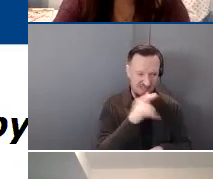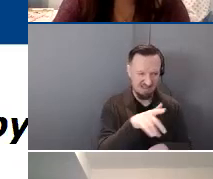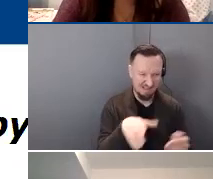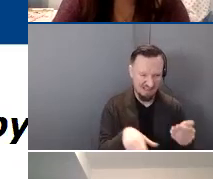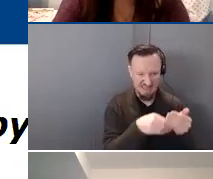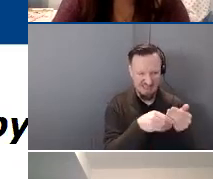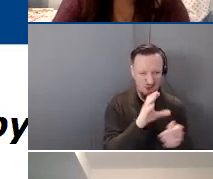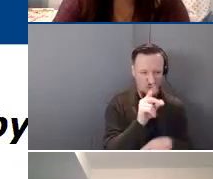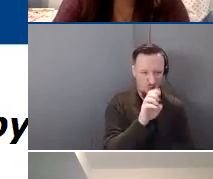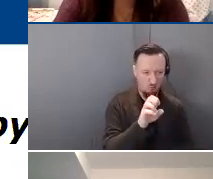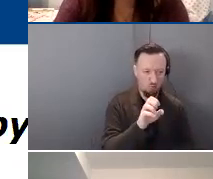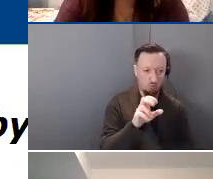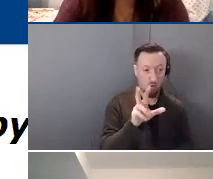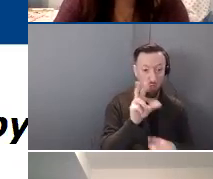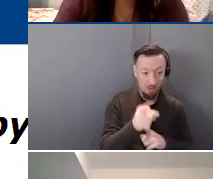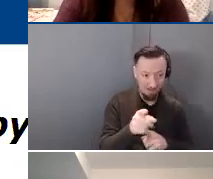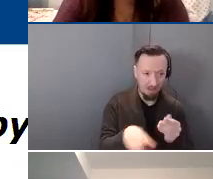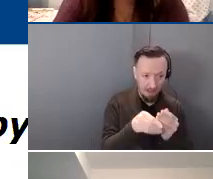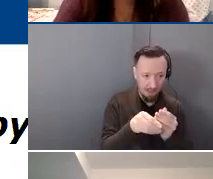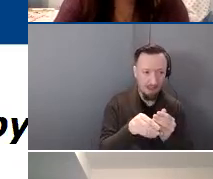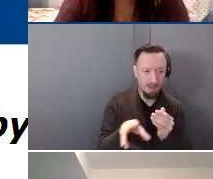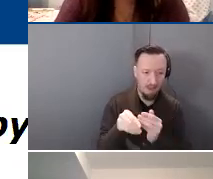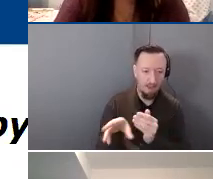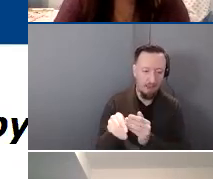each additional 30 minutes.